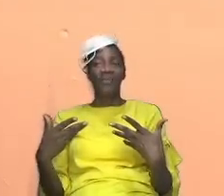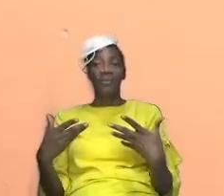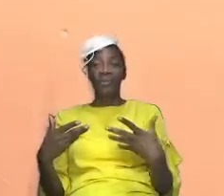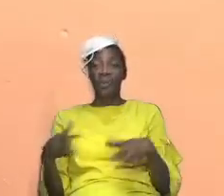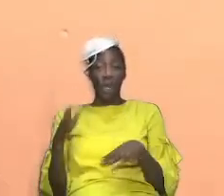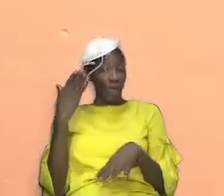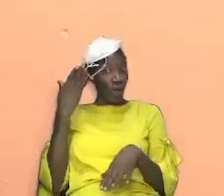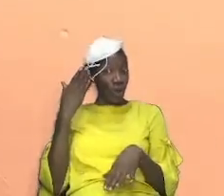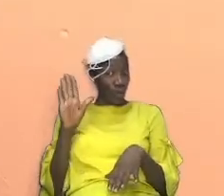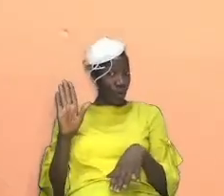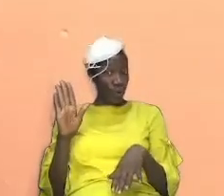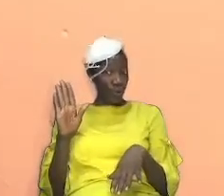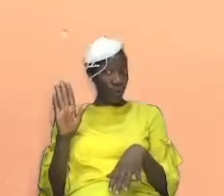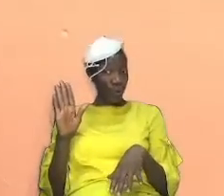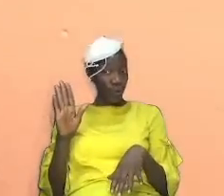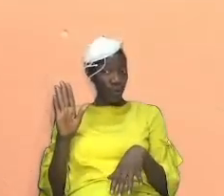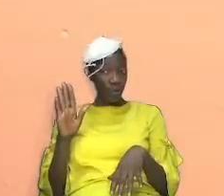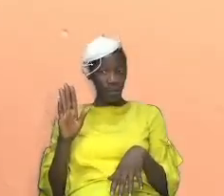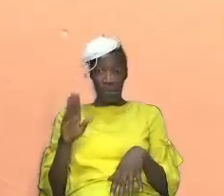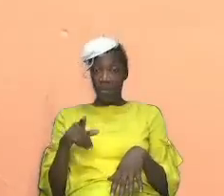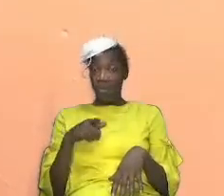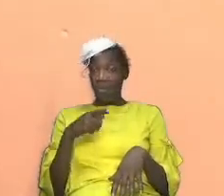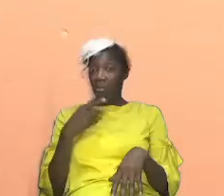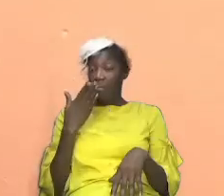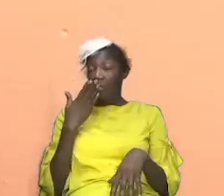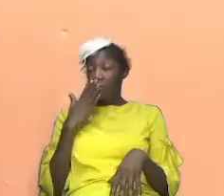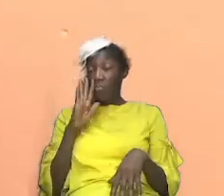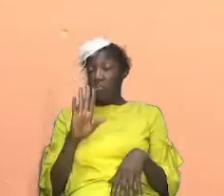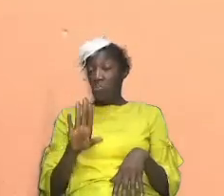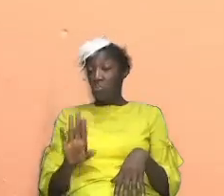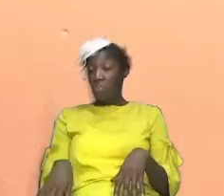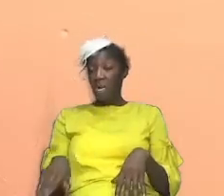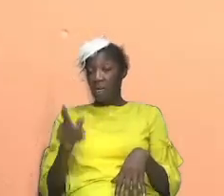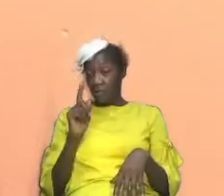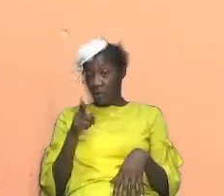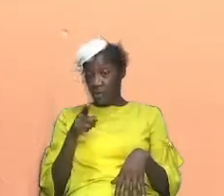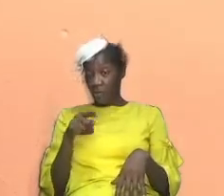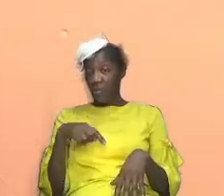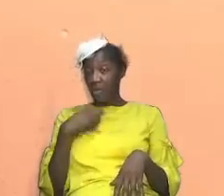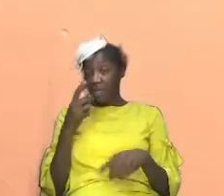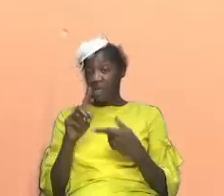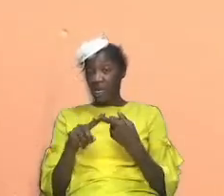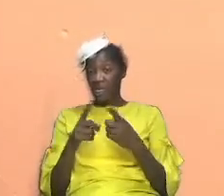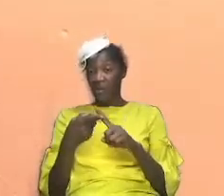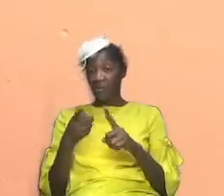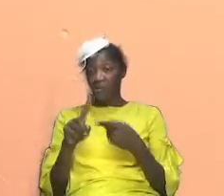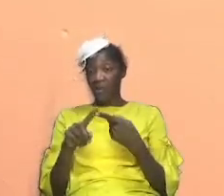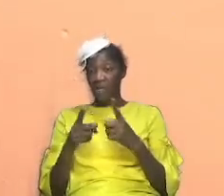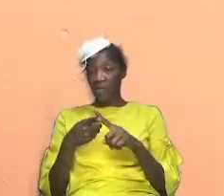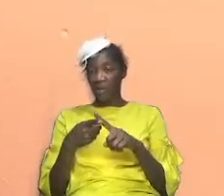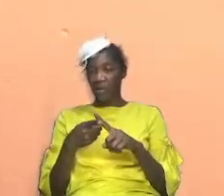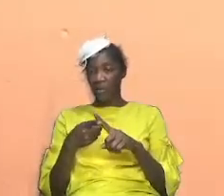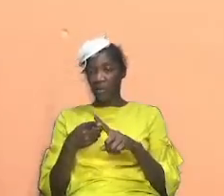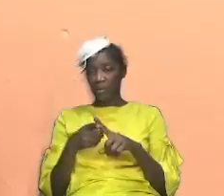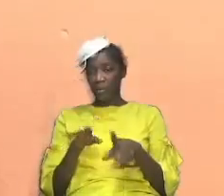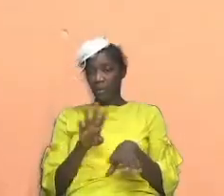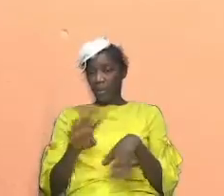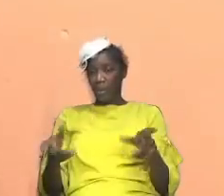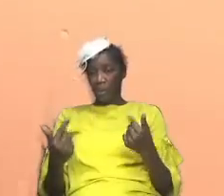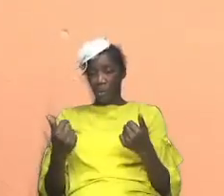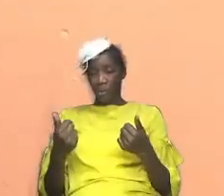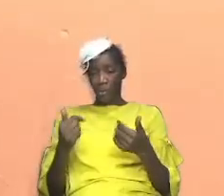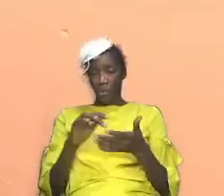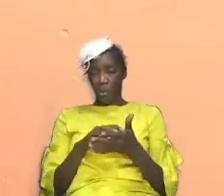don't know, it is to our detriment. So we need to tell our friends that don't tune into Bible study that they